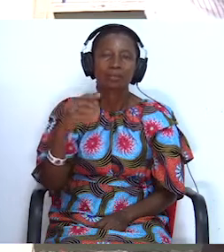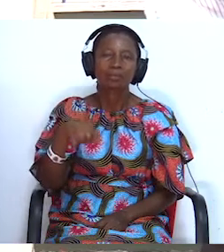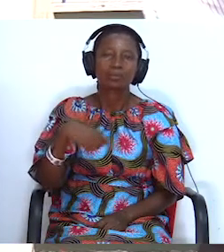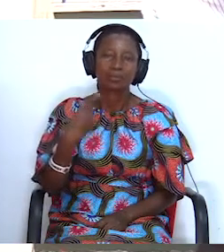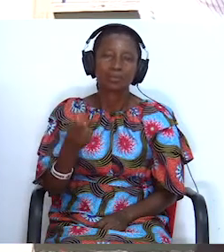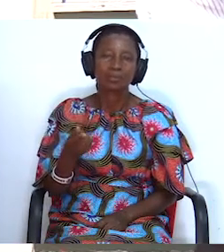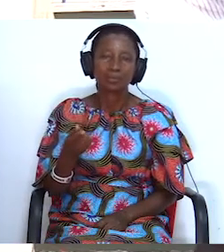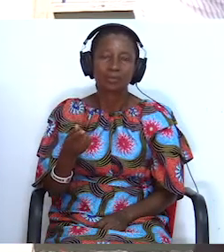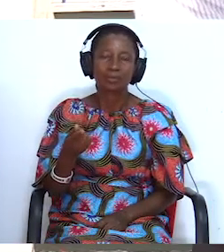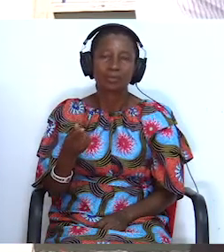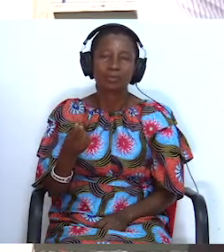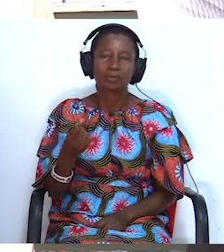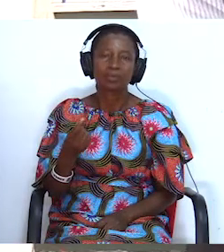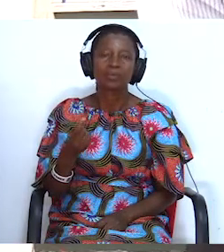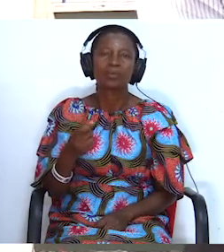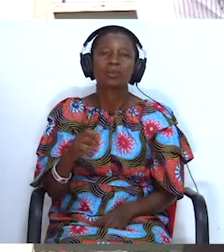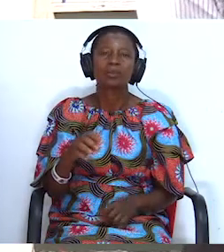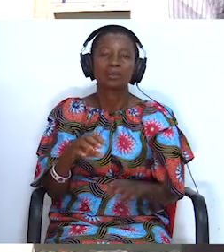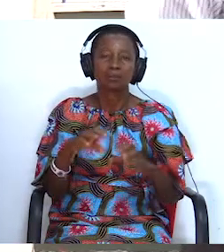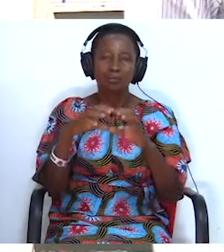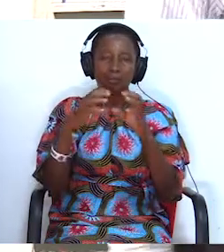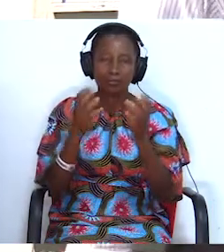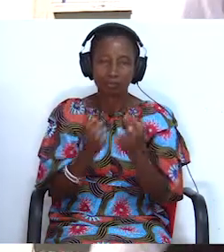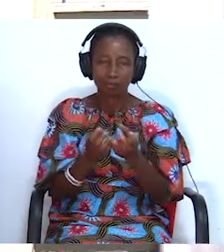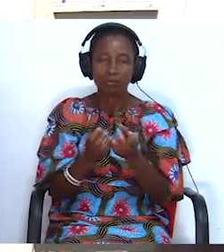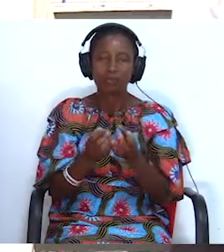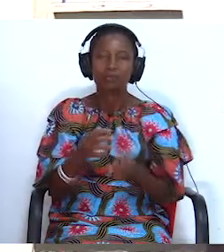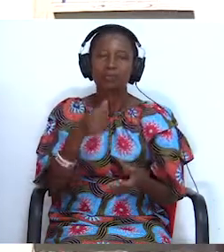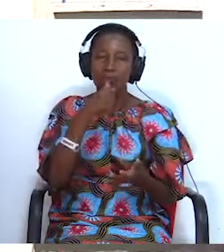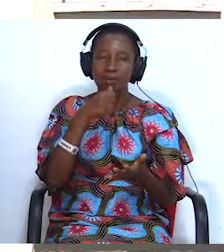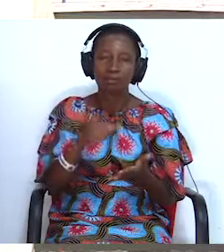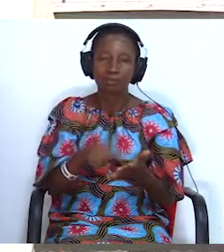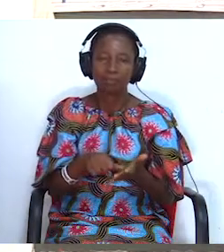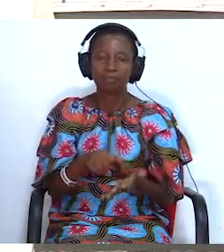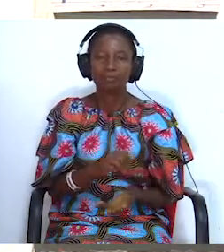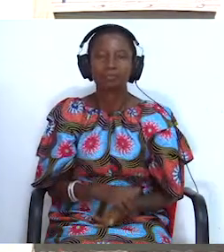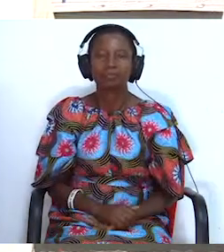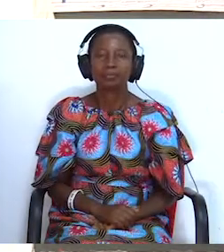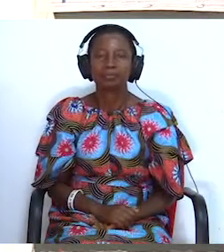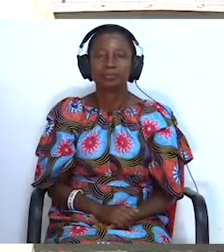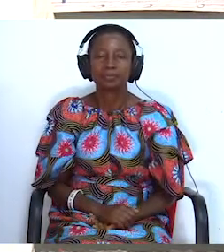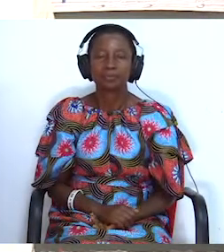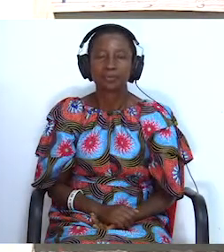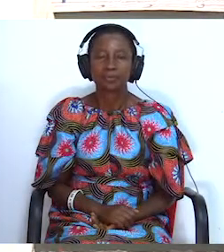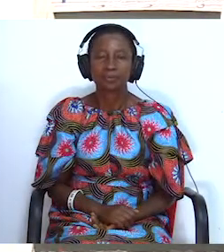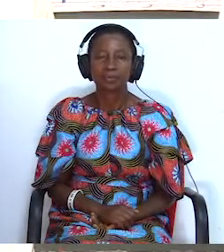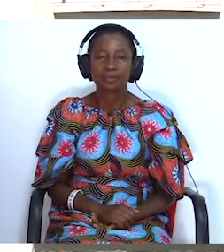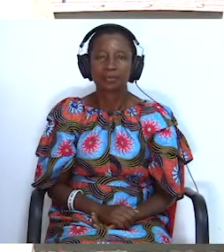Around and back. Very good. We write it together.